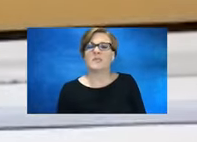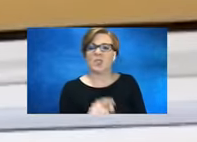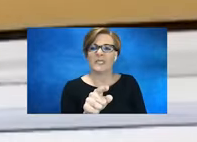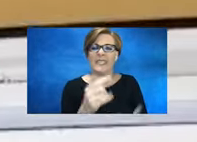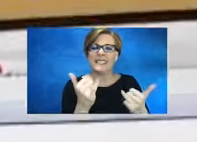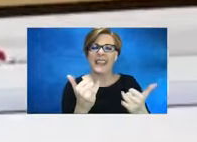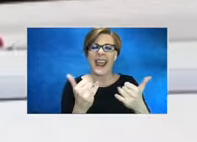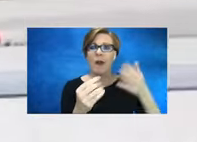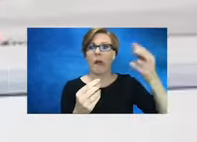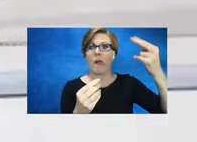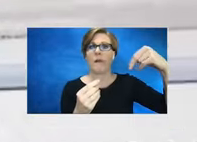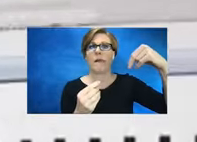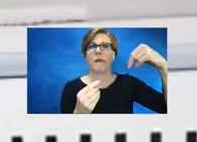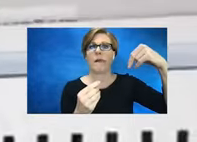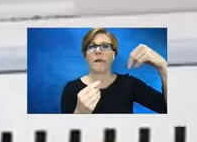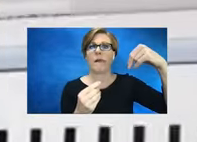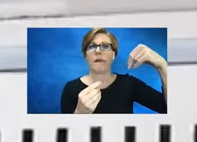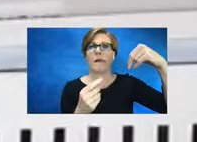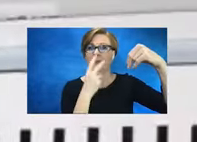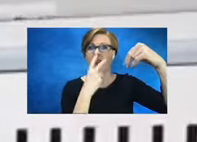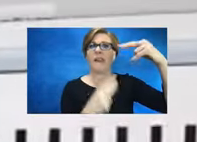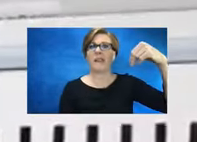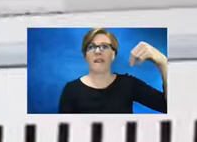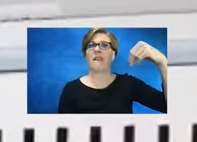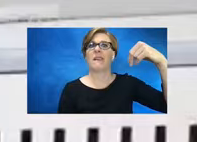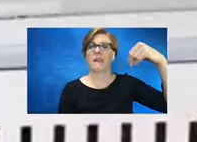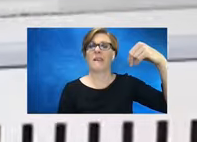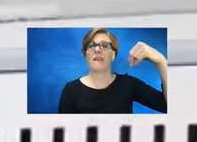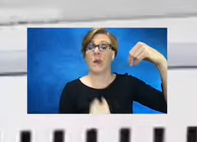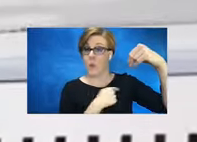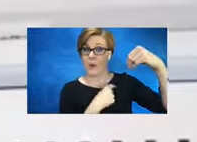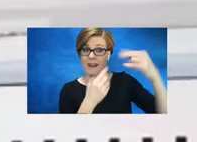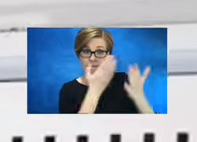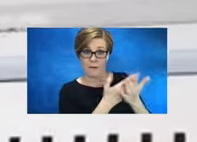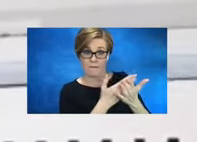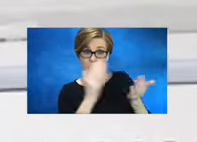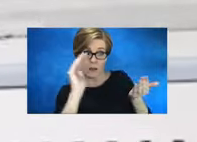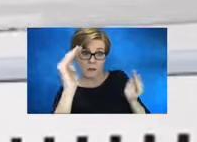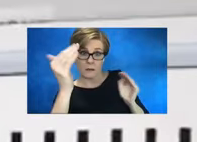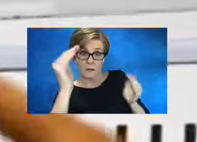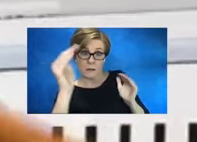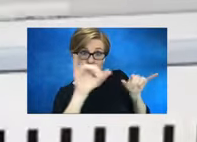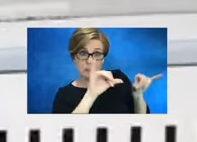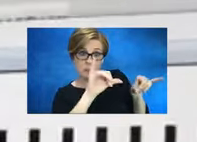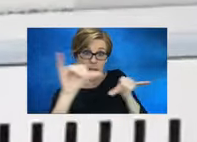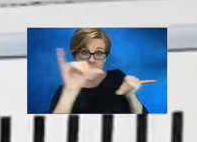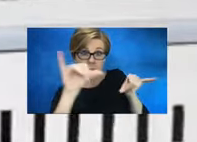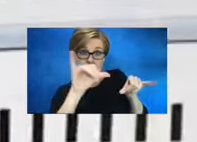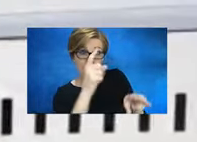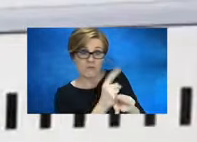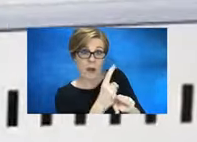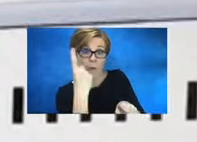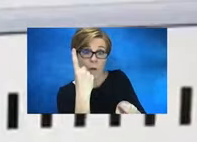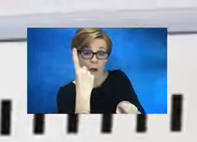So here we have a fold, right? You can see that image. So that's helping the operator to identify that this is the right